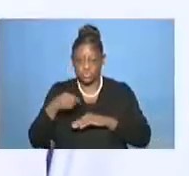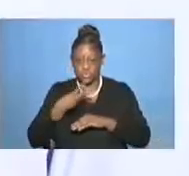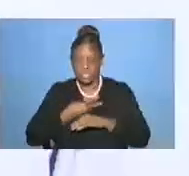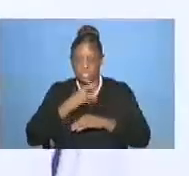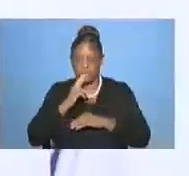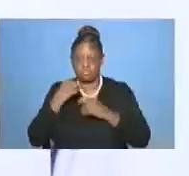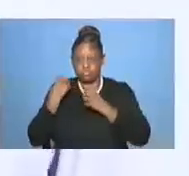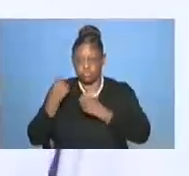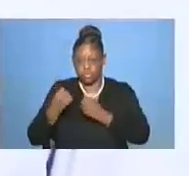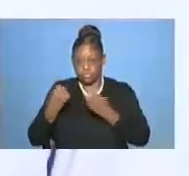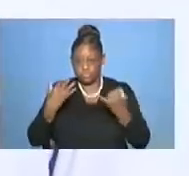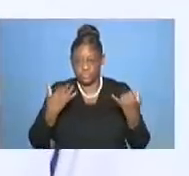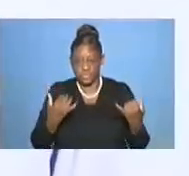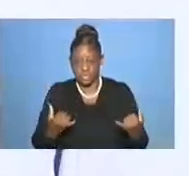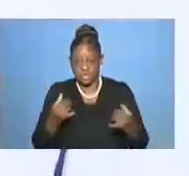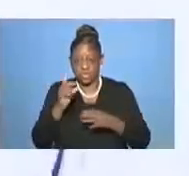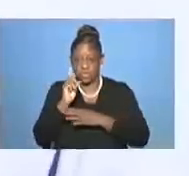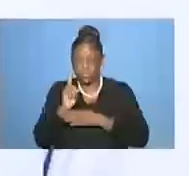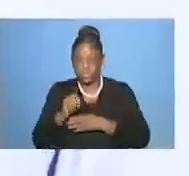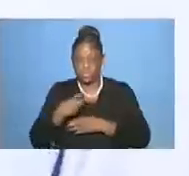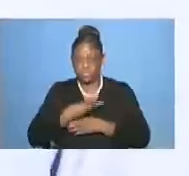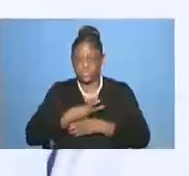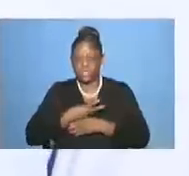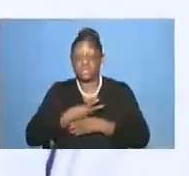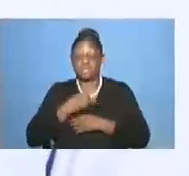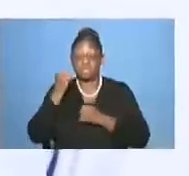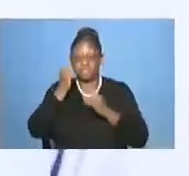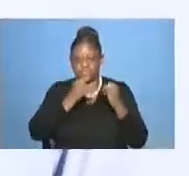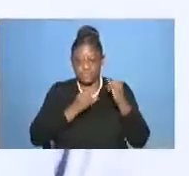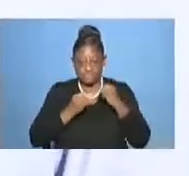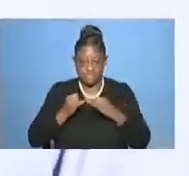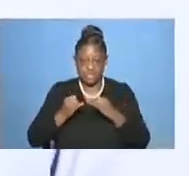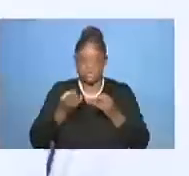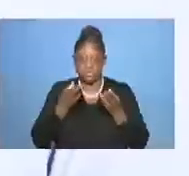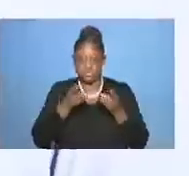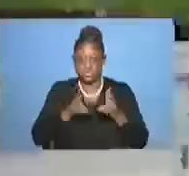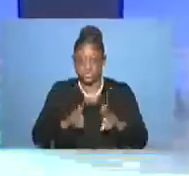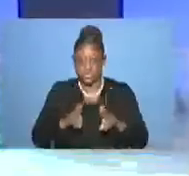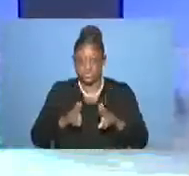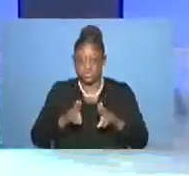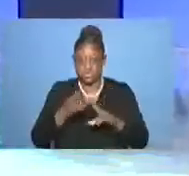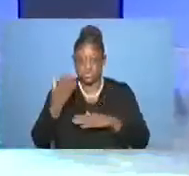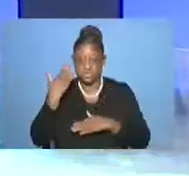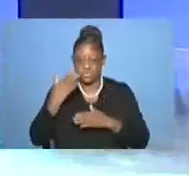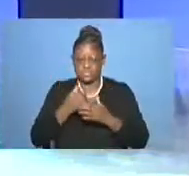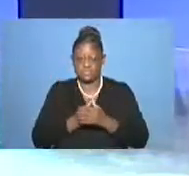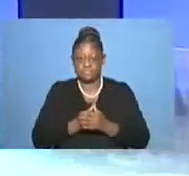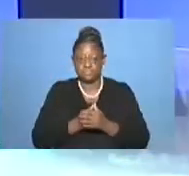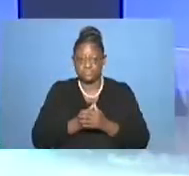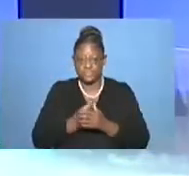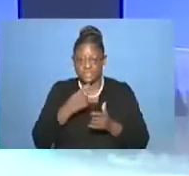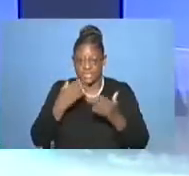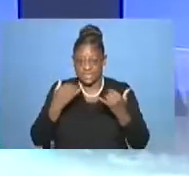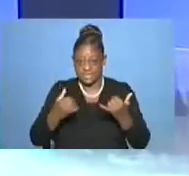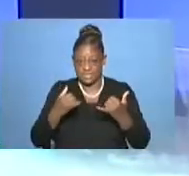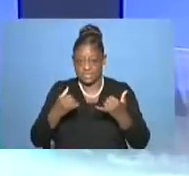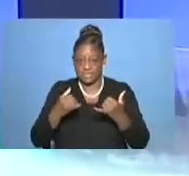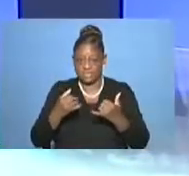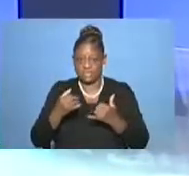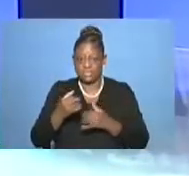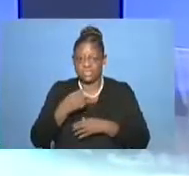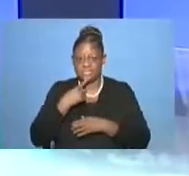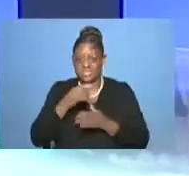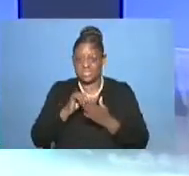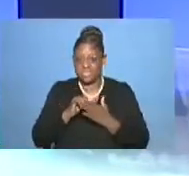position to be able to weather the storm in terms of what has happened to us. Now, FTX filed for bankruptcy